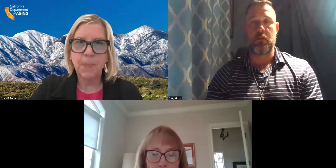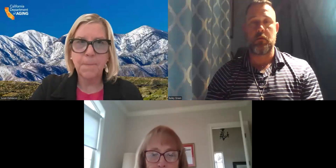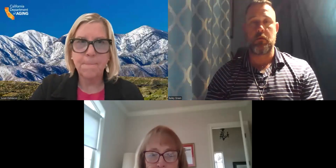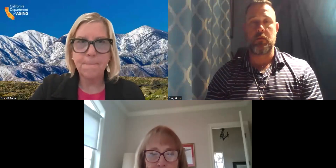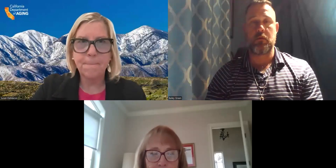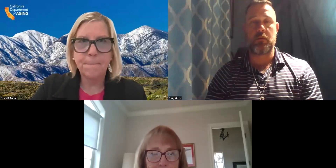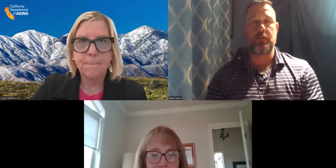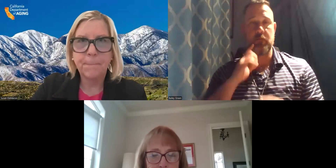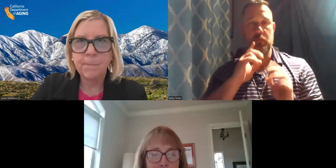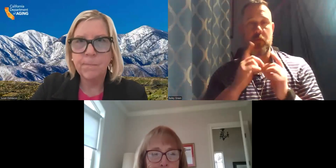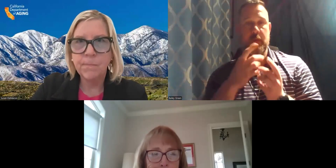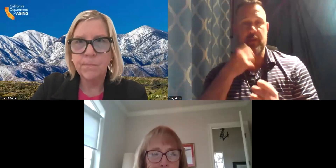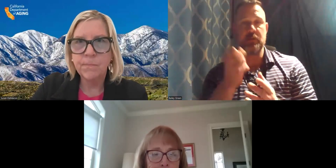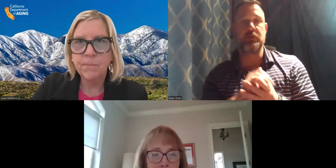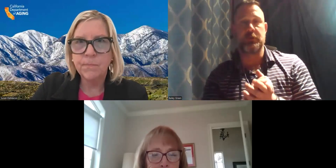California Department of Aging?